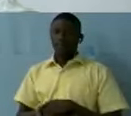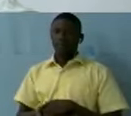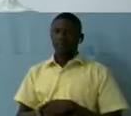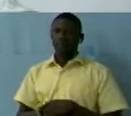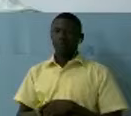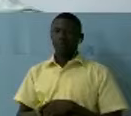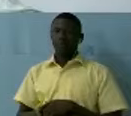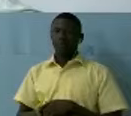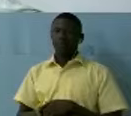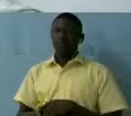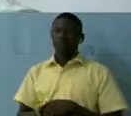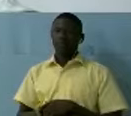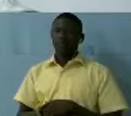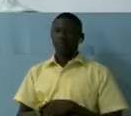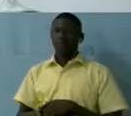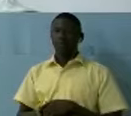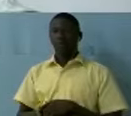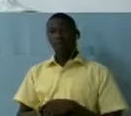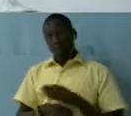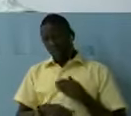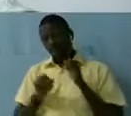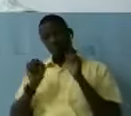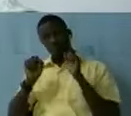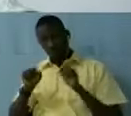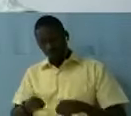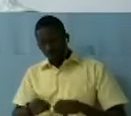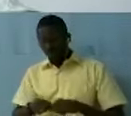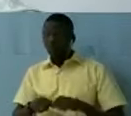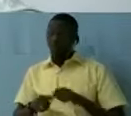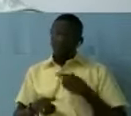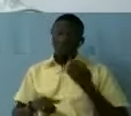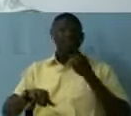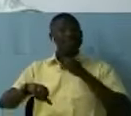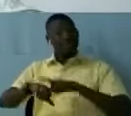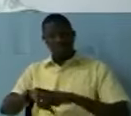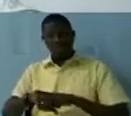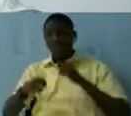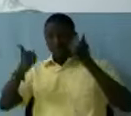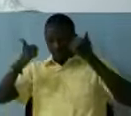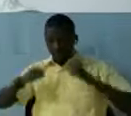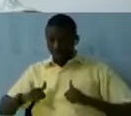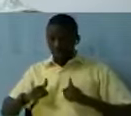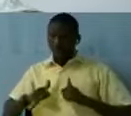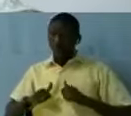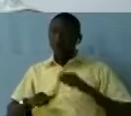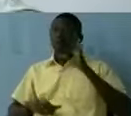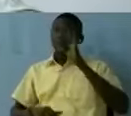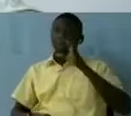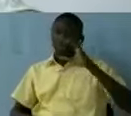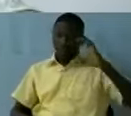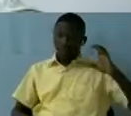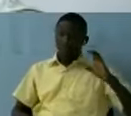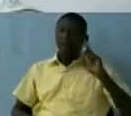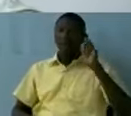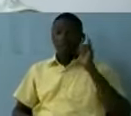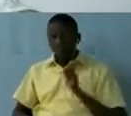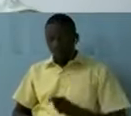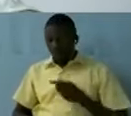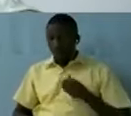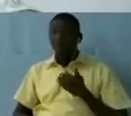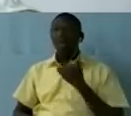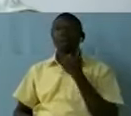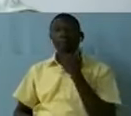at some stage want to speak to some of these NIA officials who are former NIA officials who are in detention. Woto